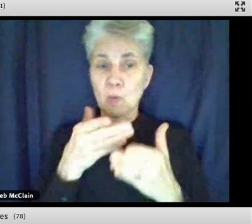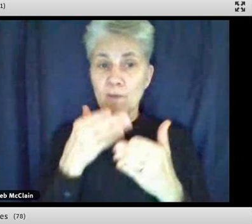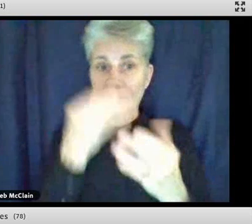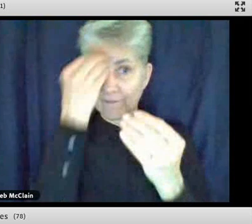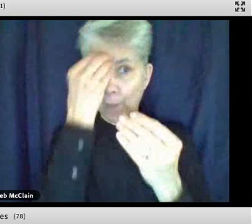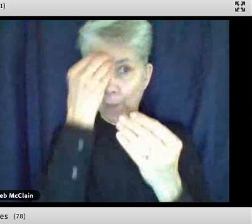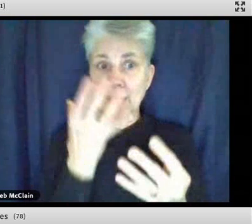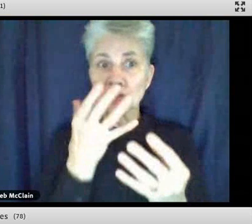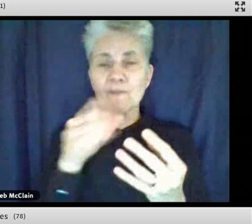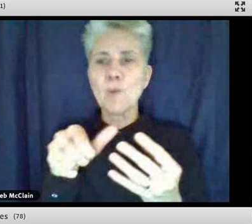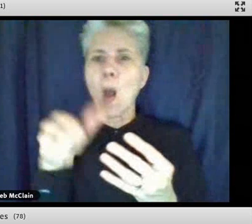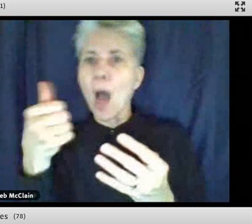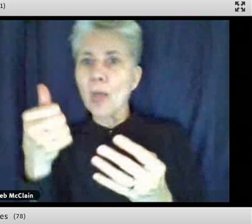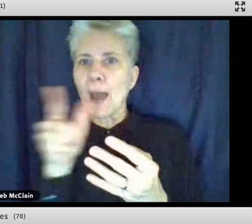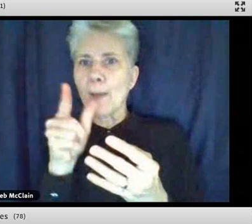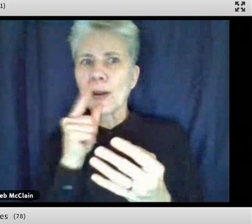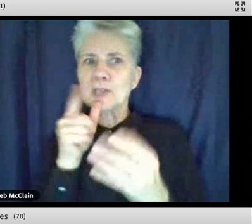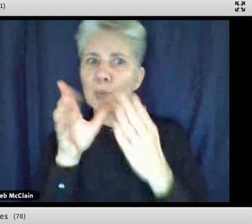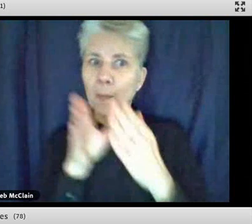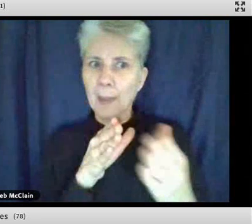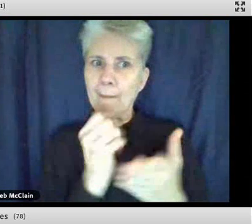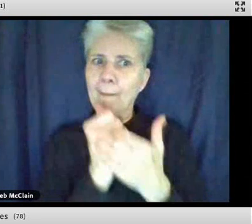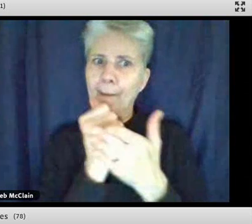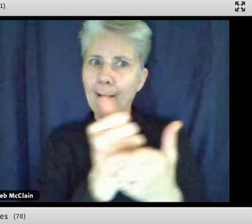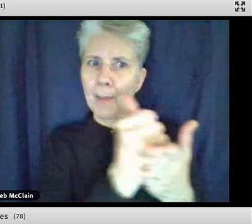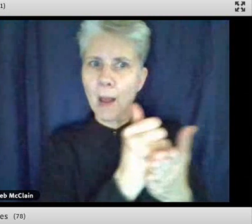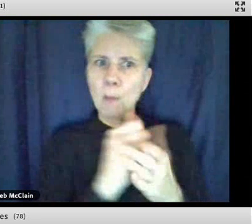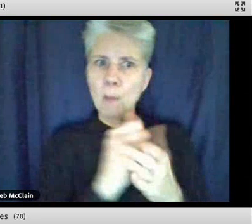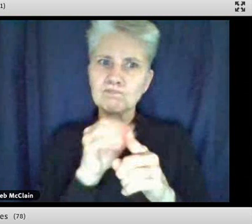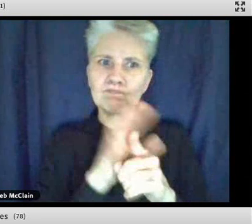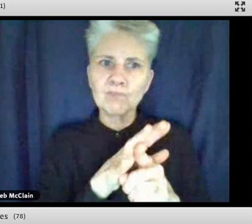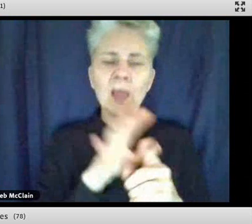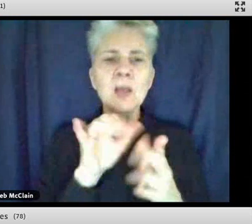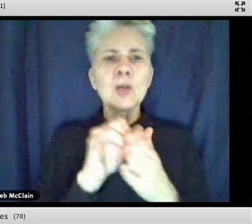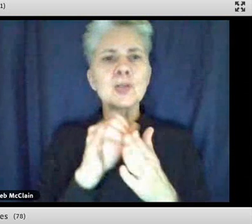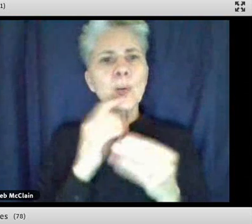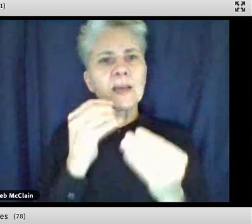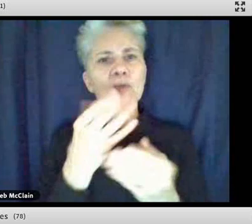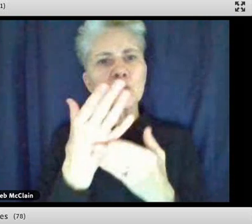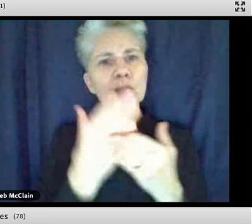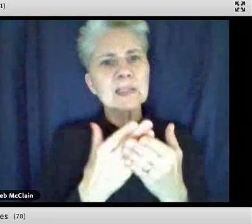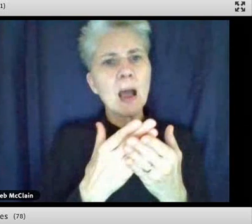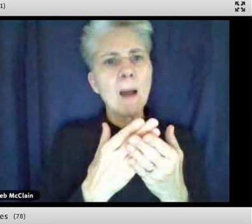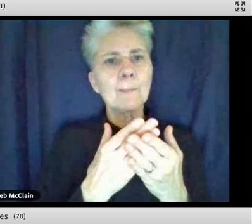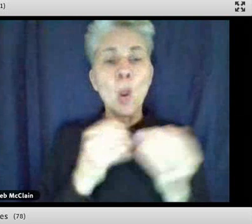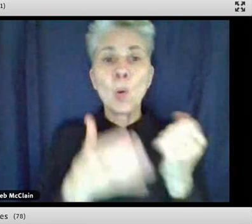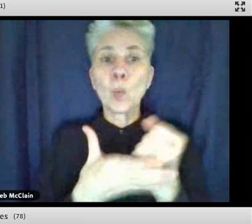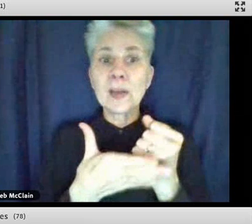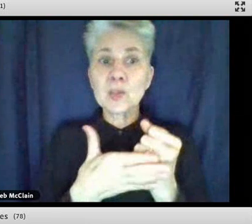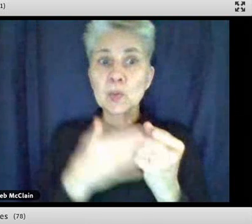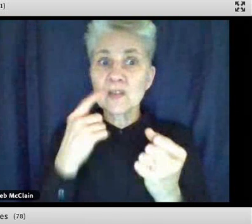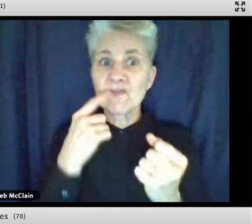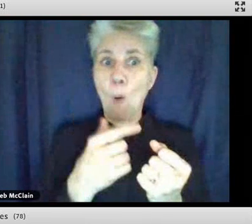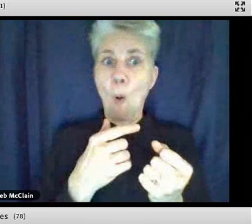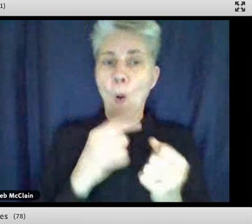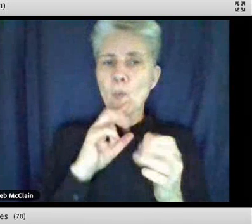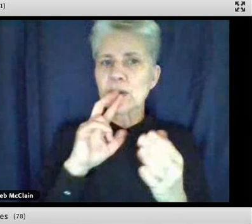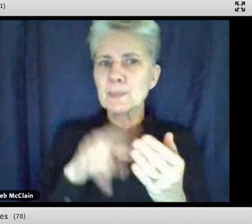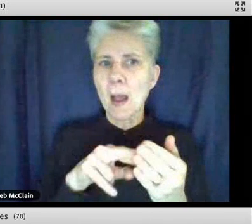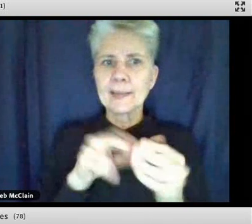And so it gives you, some resources for responding, some webinars and training, how to offer remote